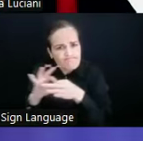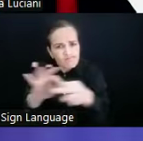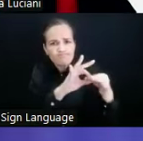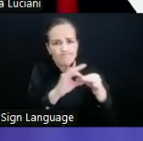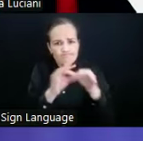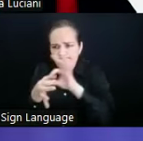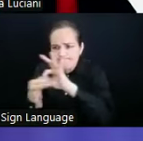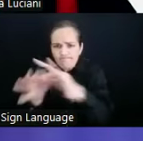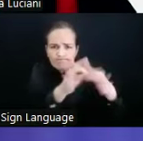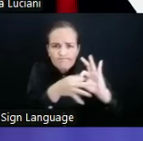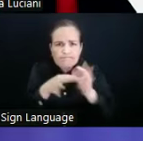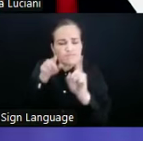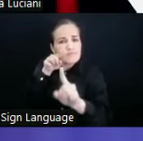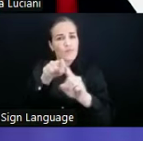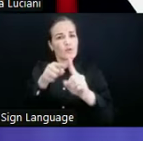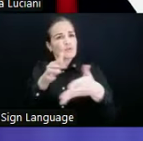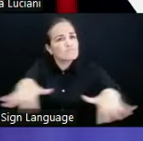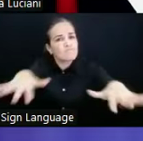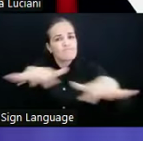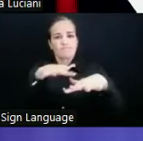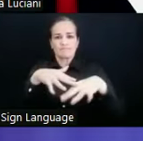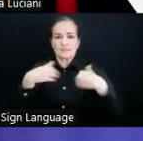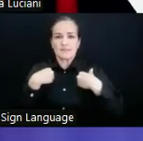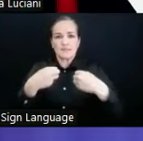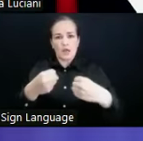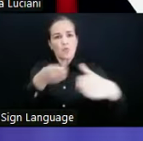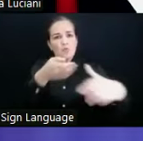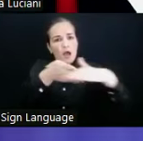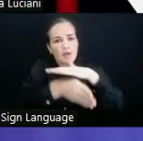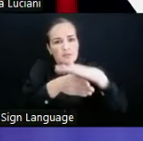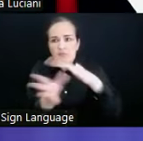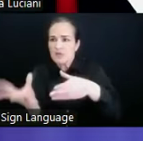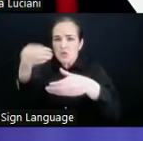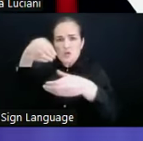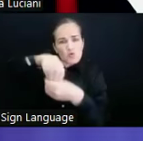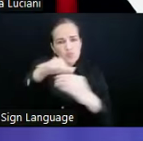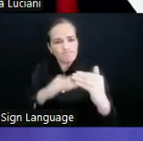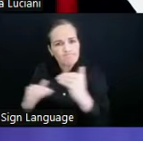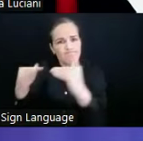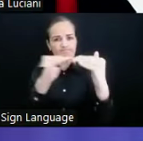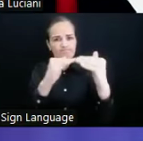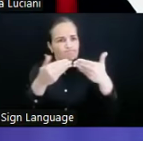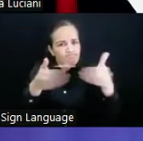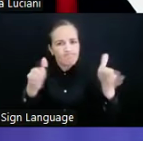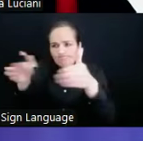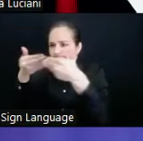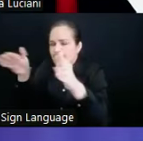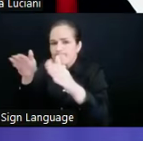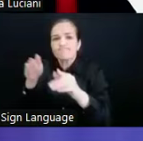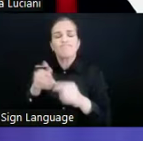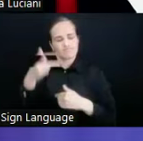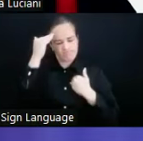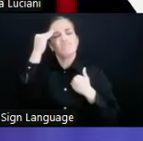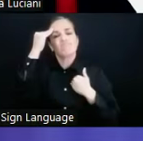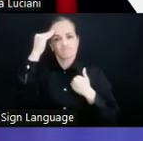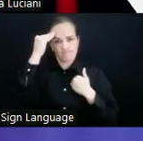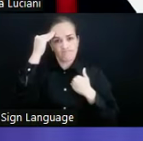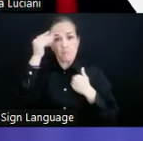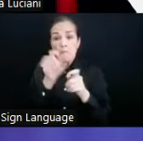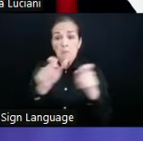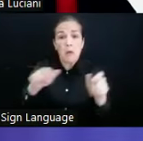and continue building together inclusive health systems that are accessible, resilient, and equitable, guided